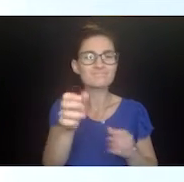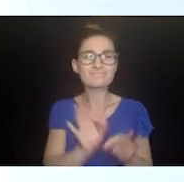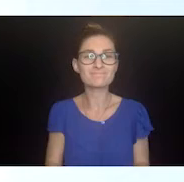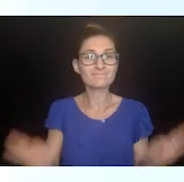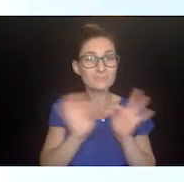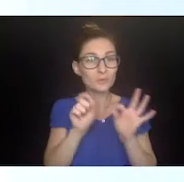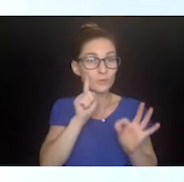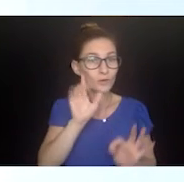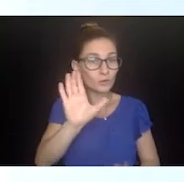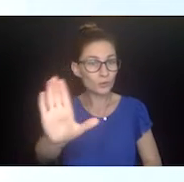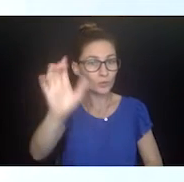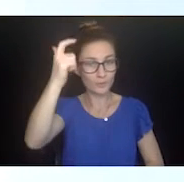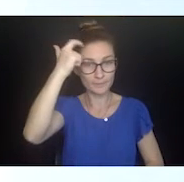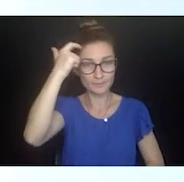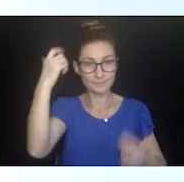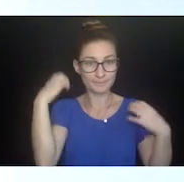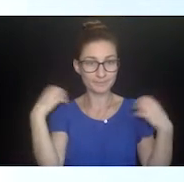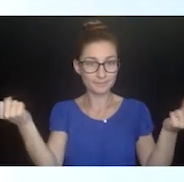well-being means to you?